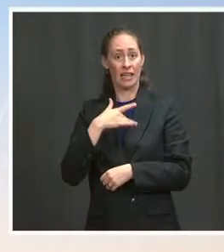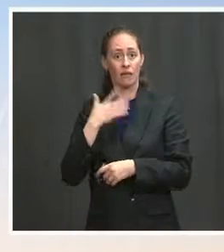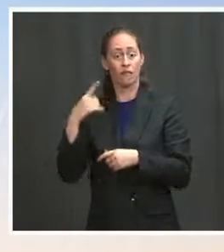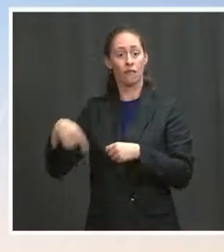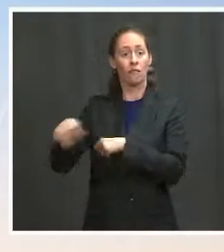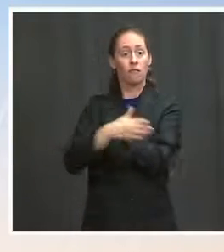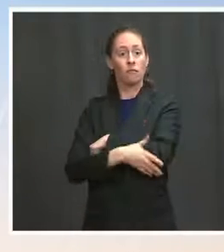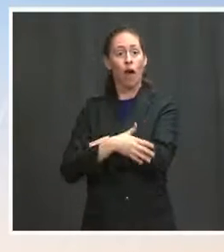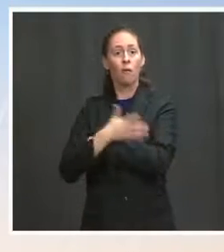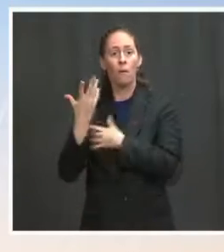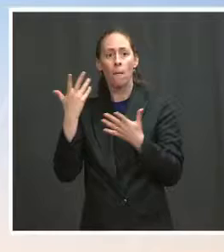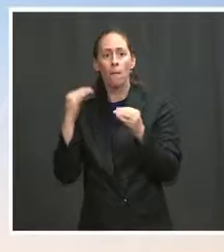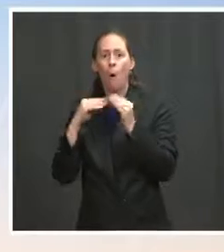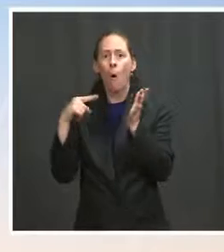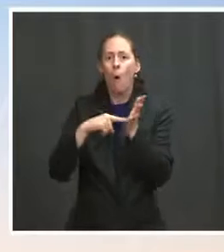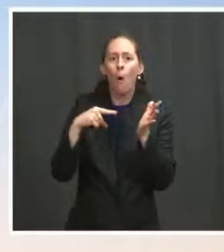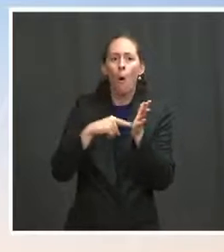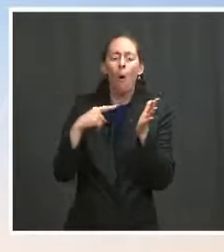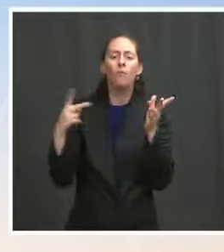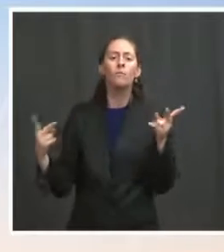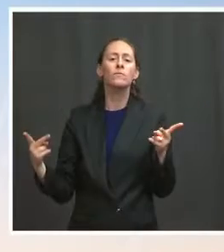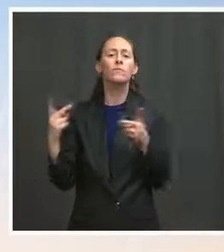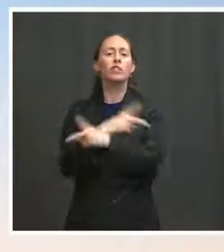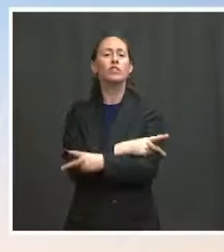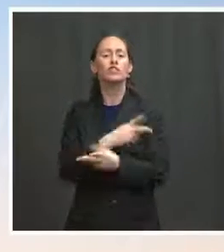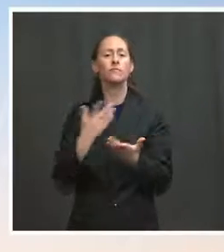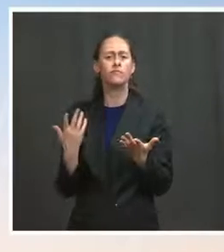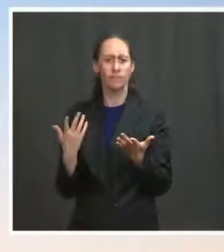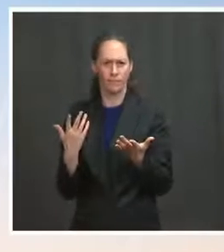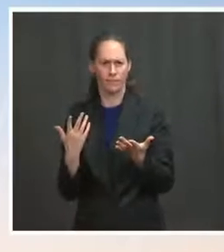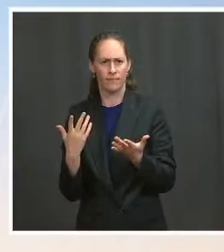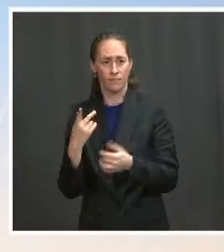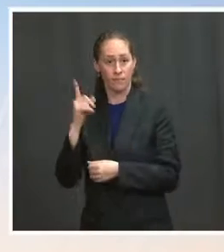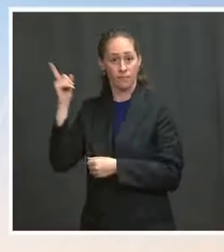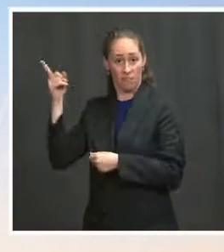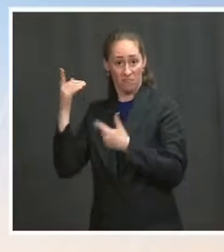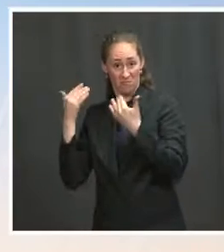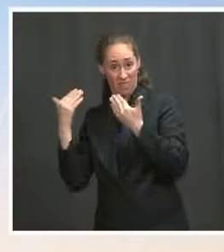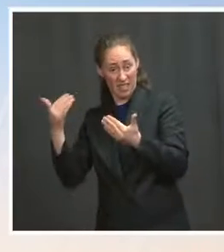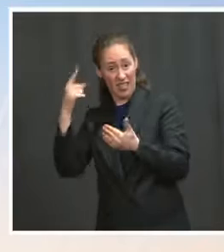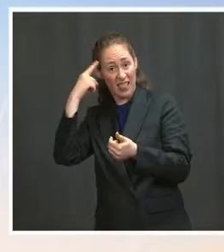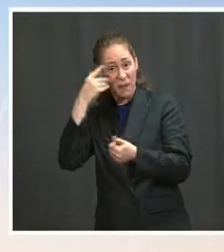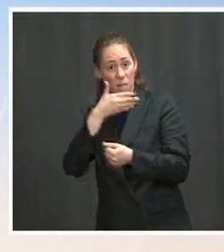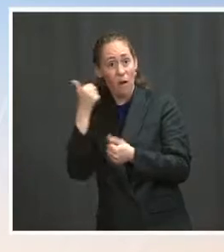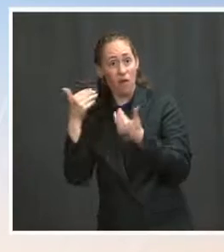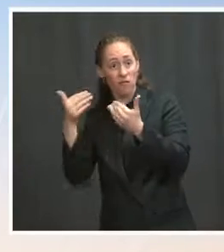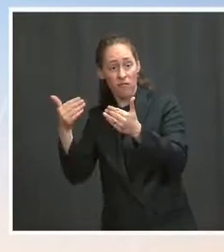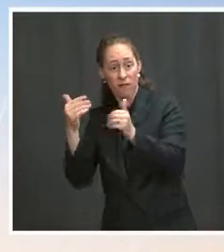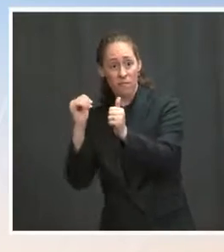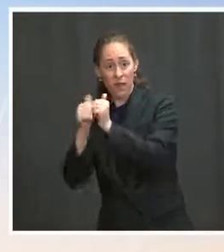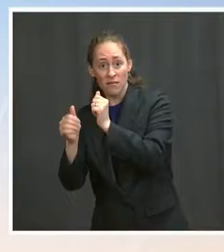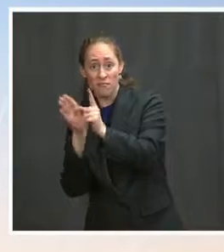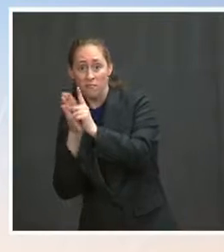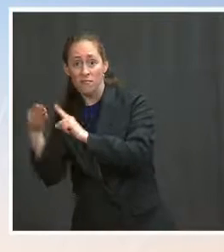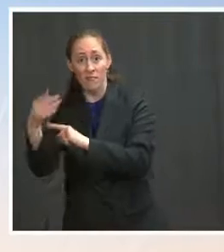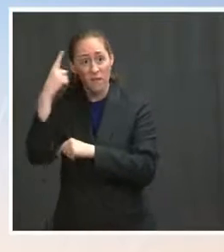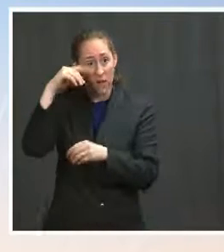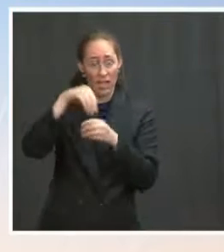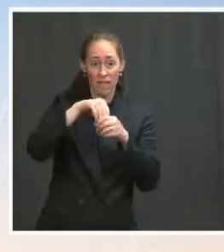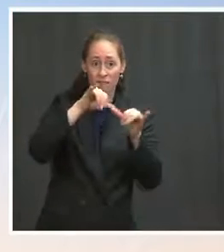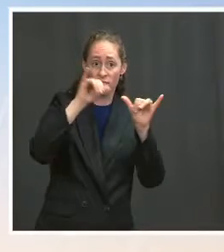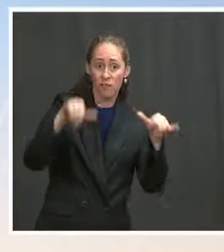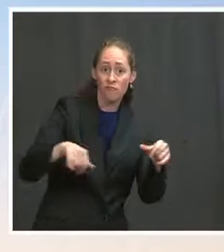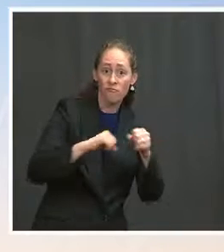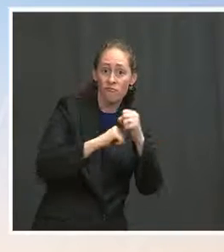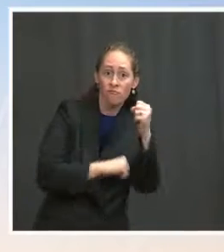both the infrastructure compromise and this other reconciliation package need to be fully paid for? The president's proposed a number